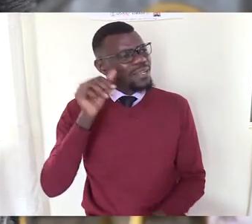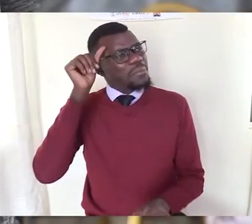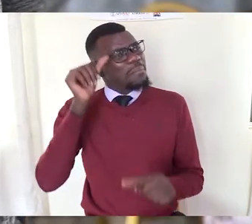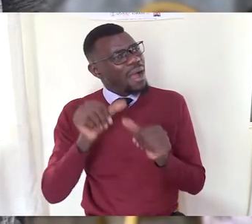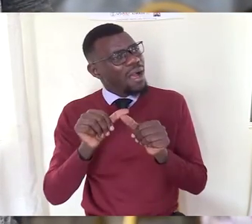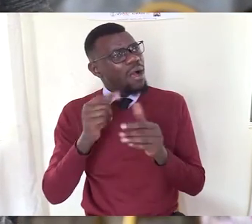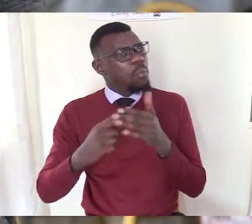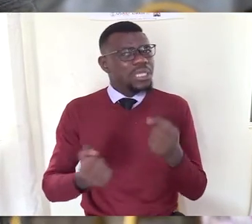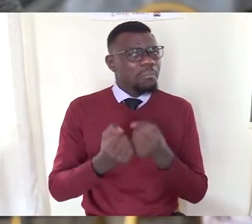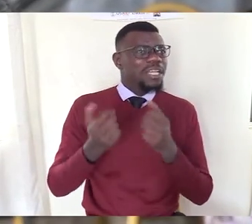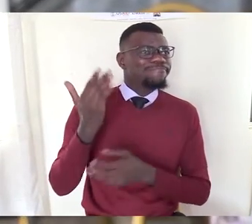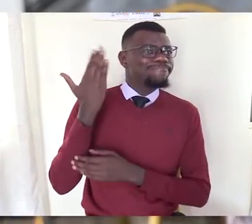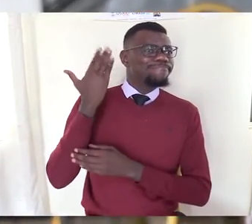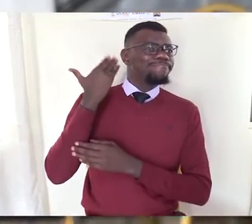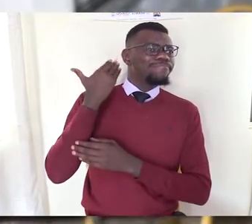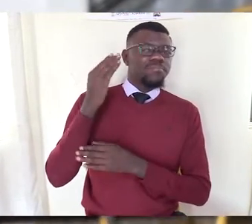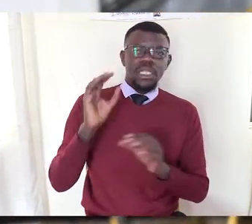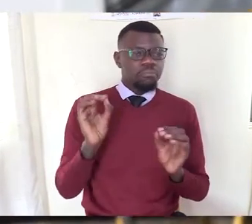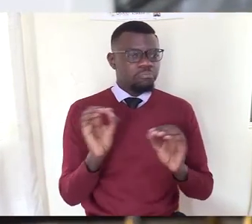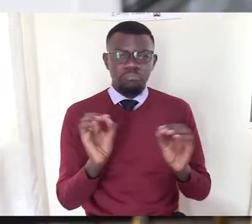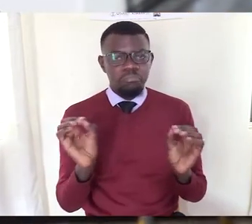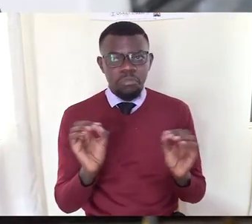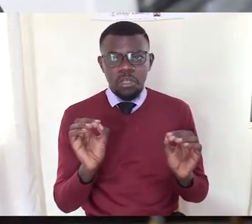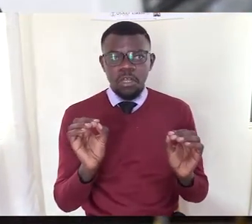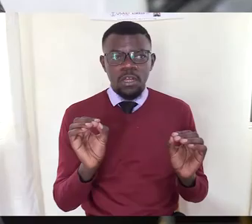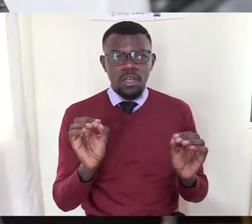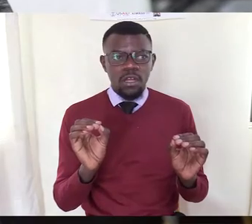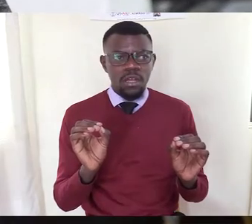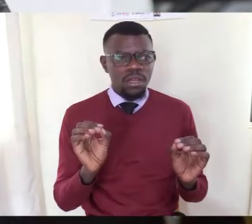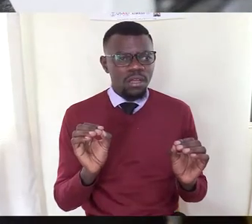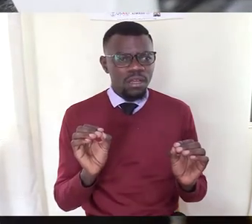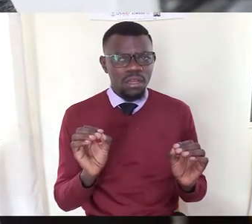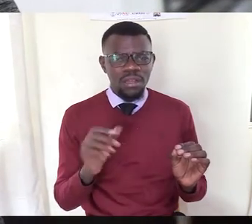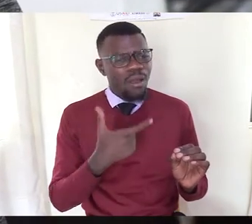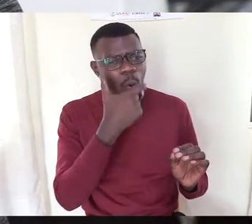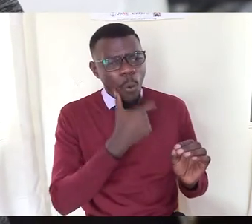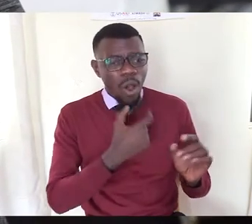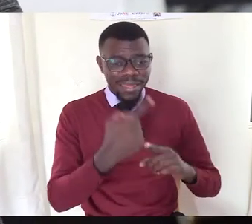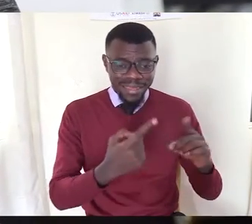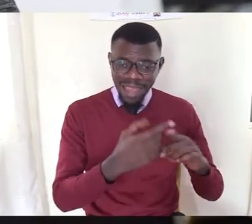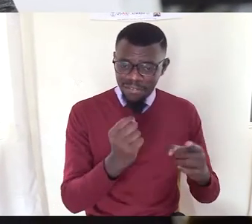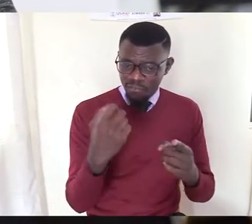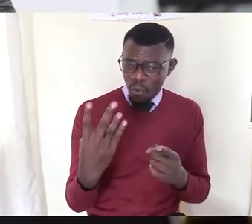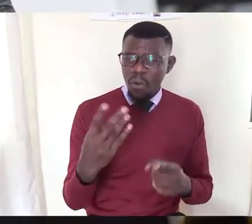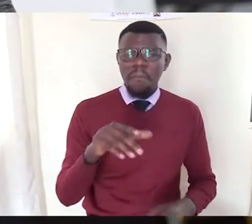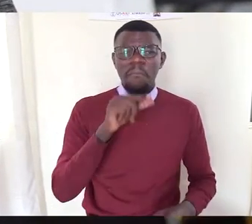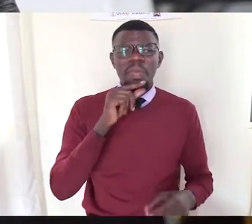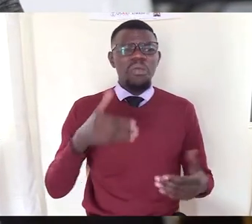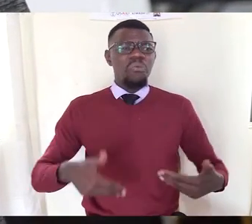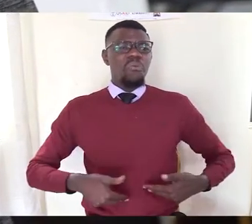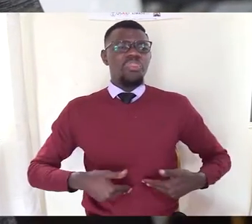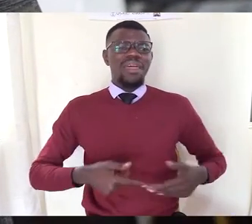herself. She tried to wake up, a 54-year-old who'd been raped by young men.